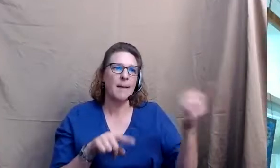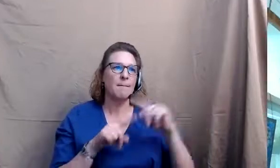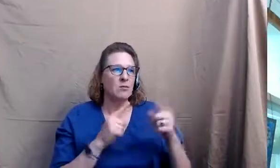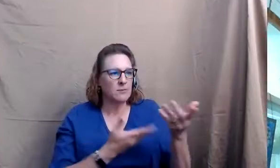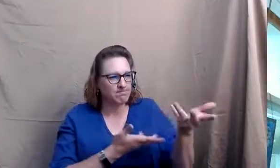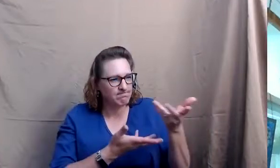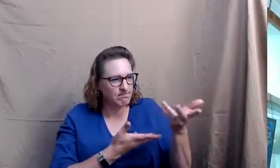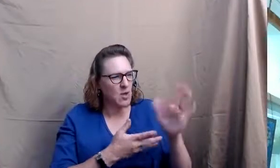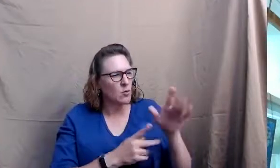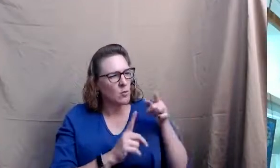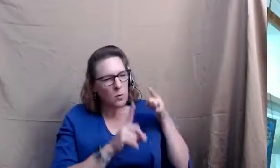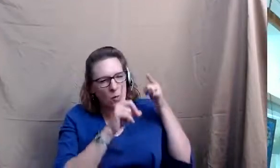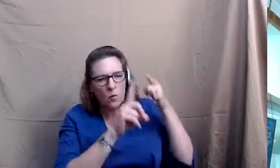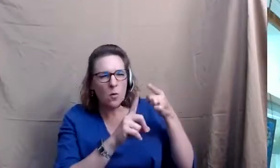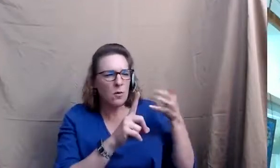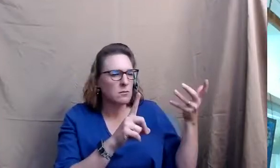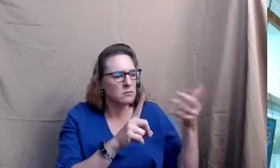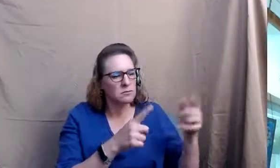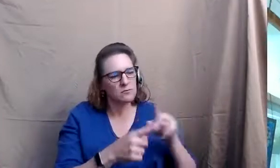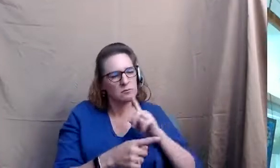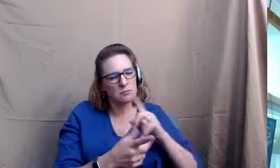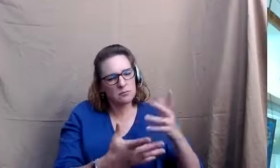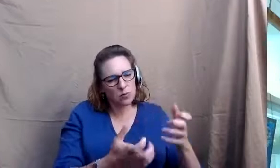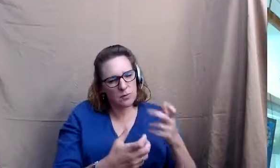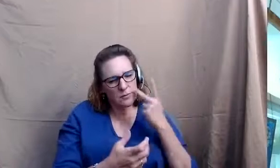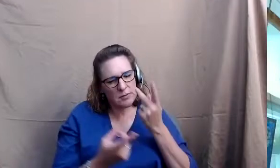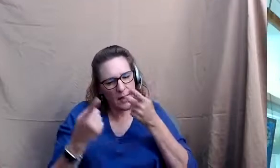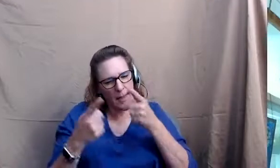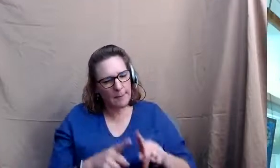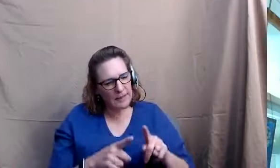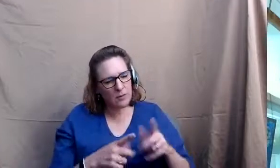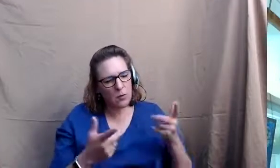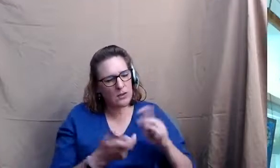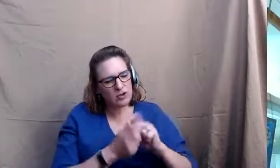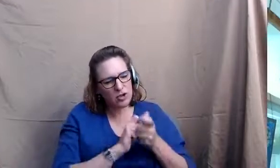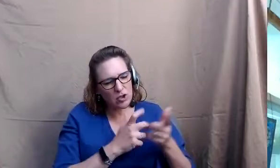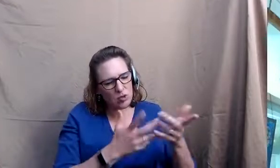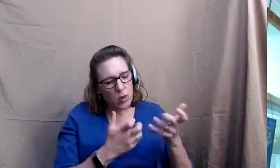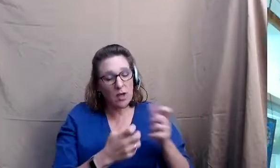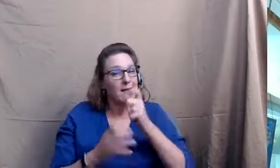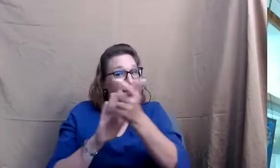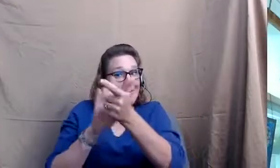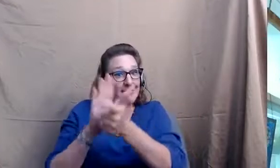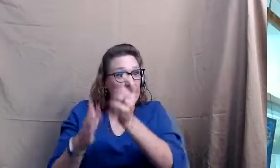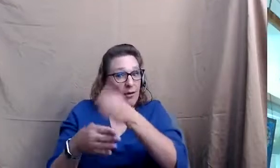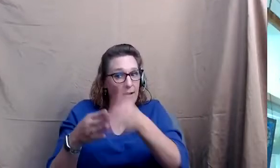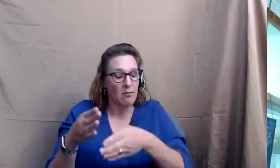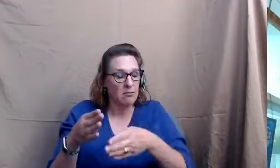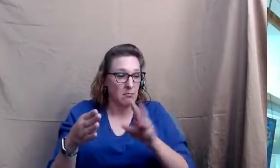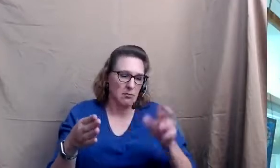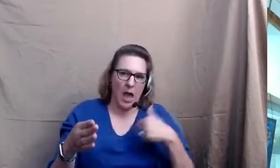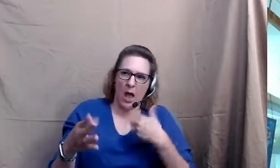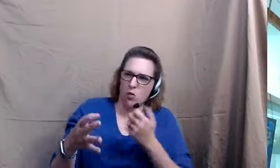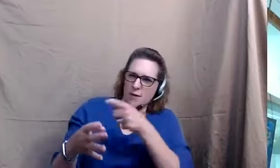it is that their goals are, what it is that they really want to see happen, the changes that they want made, not the legal outcome, which is I want him to sit in jail